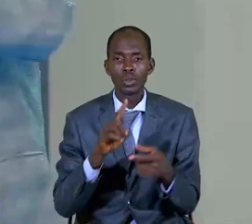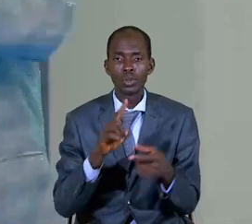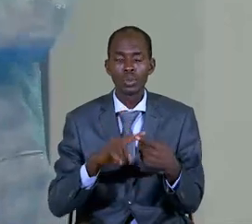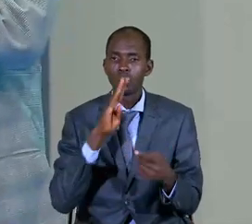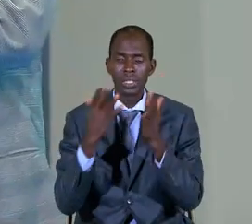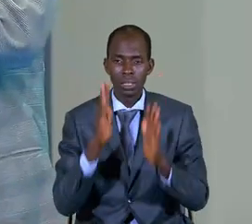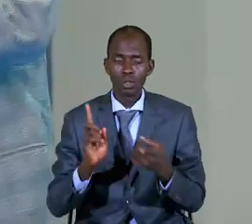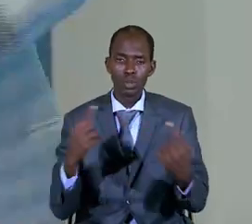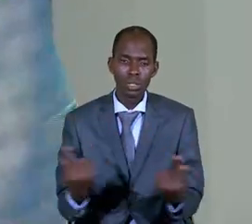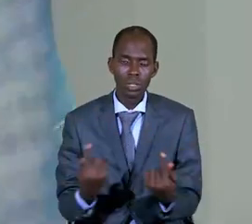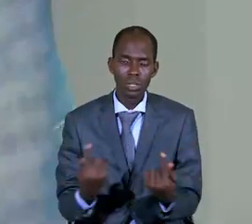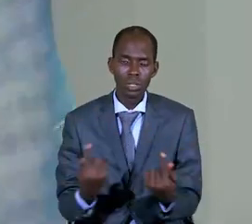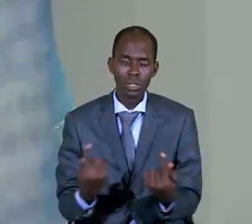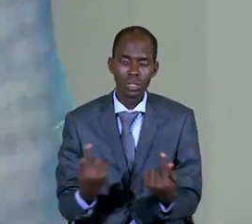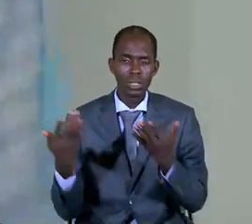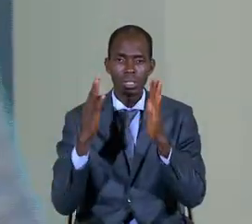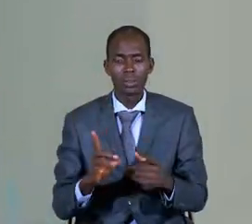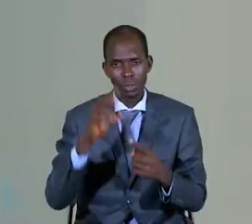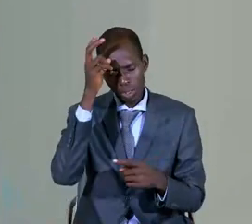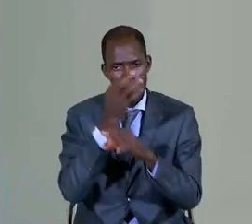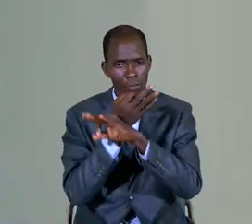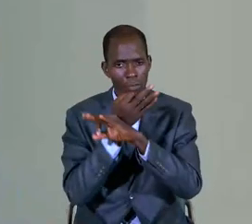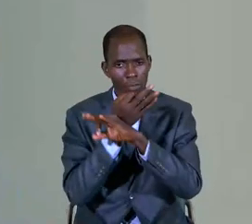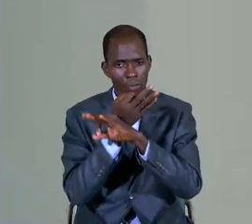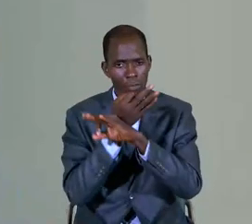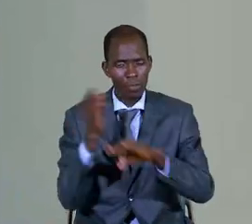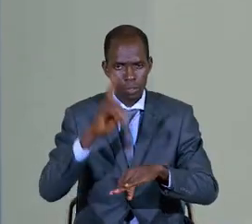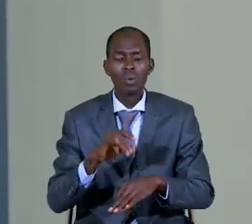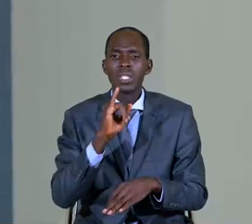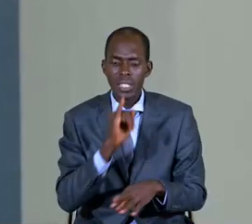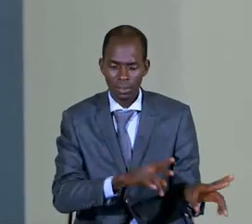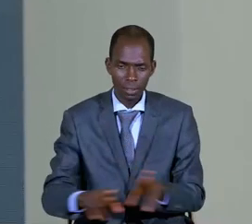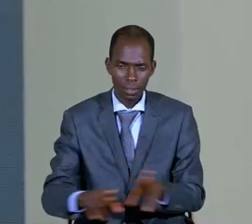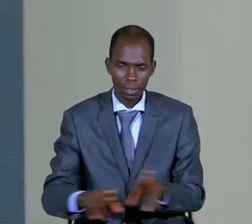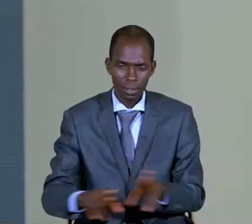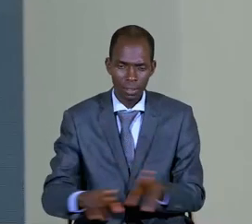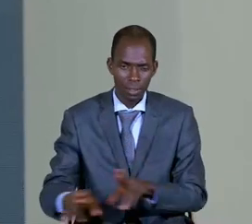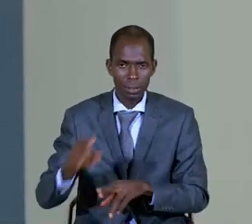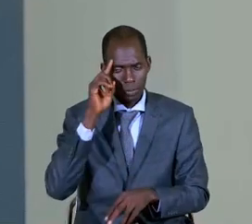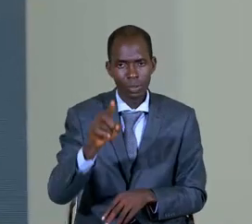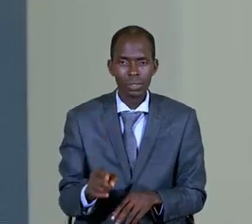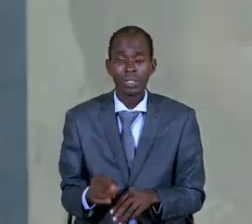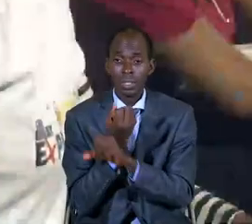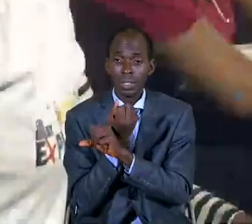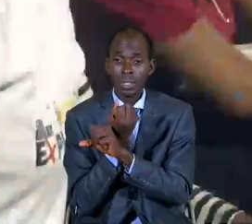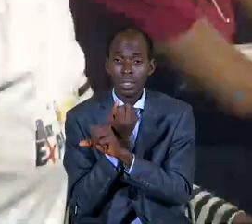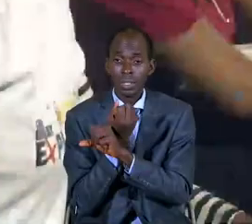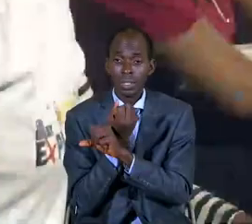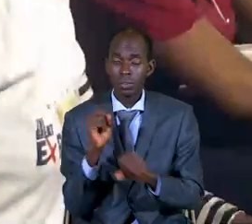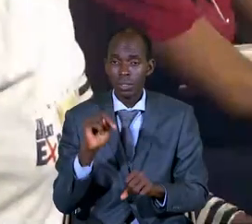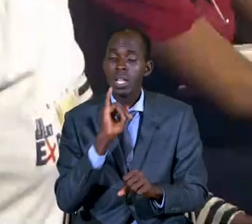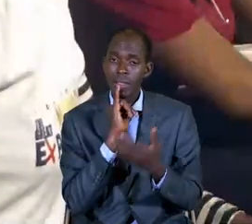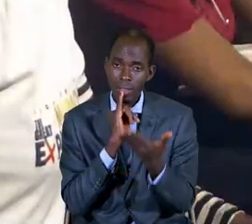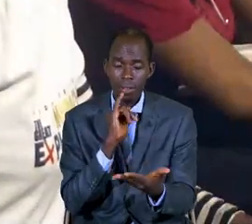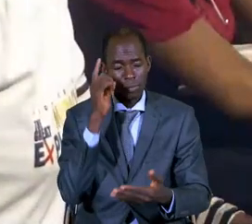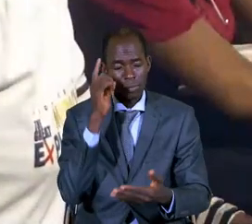and a servant of Satan. Freedom is available tonight. Salvation is available